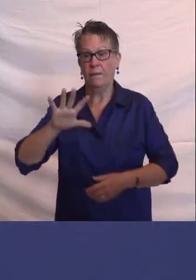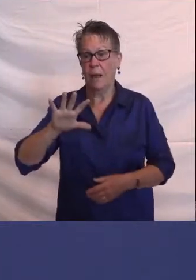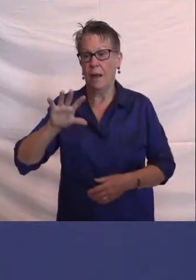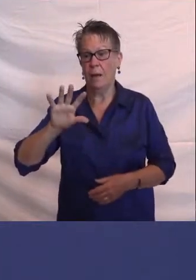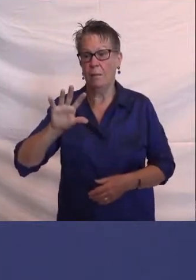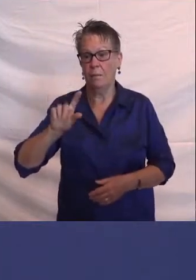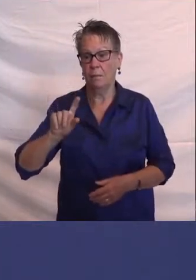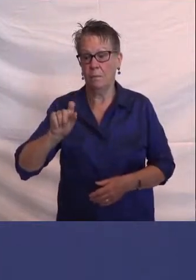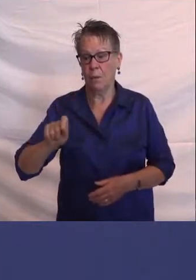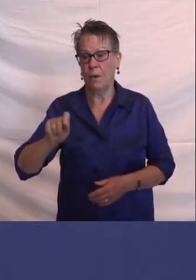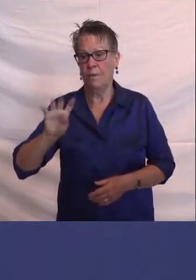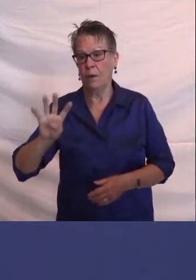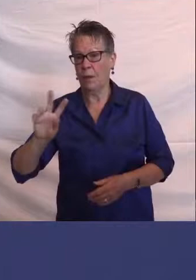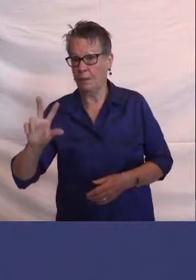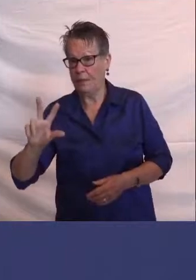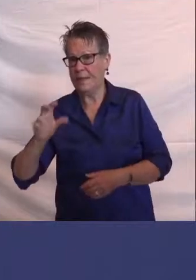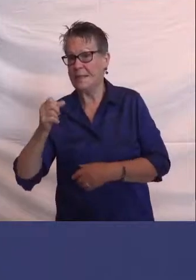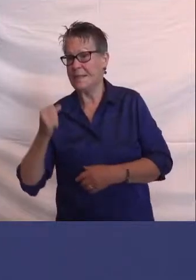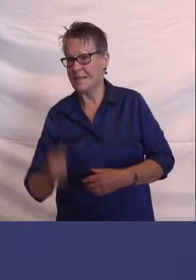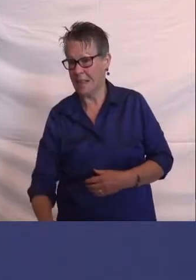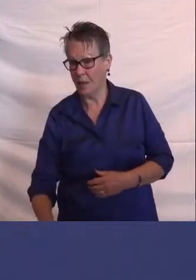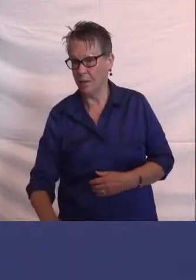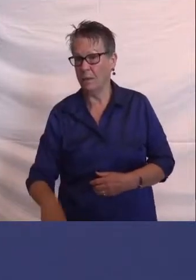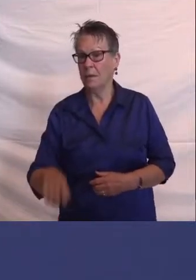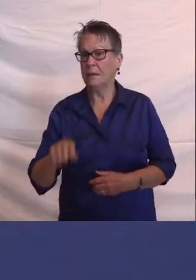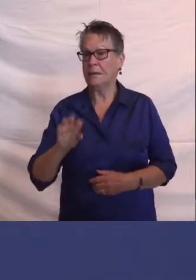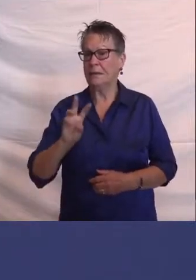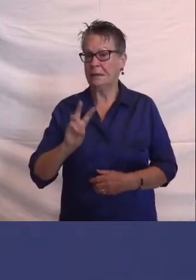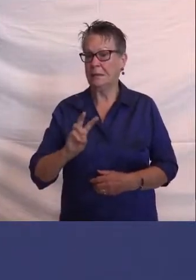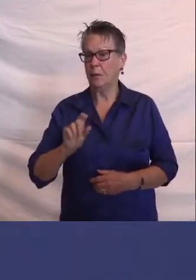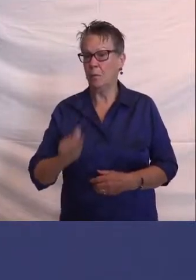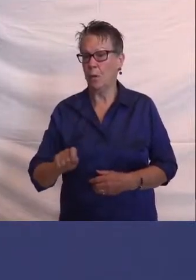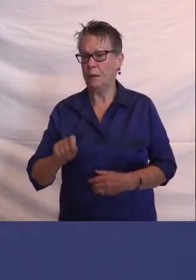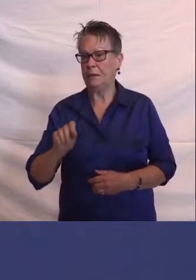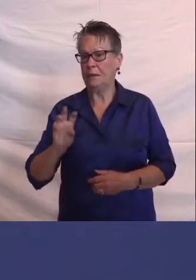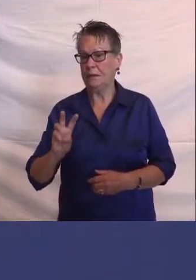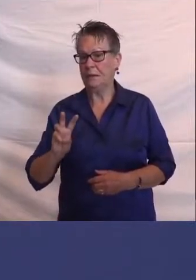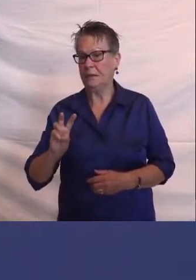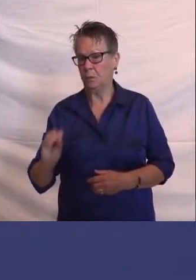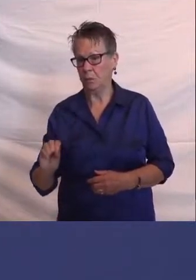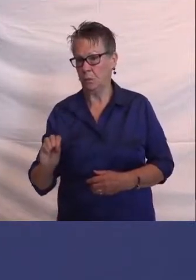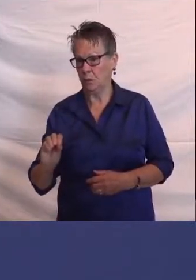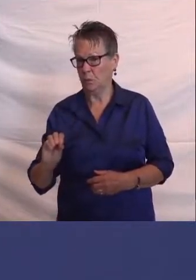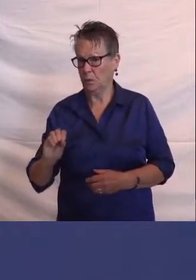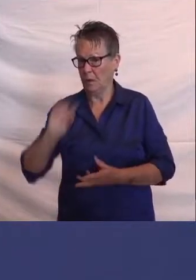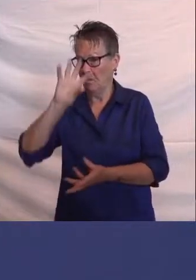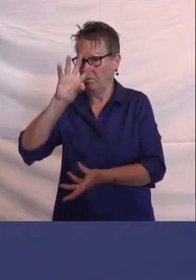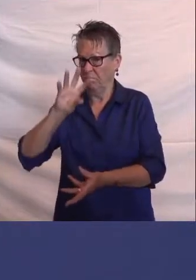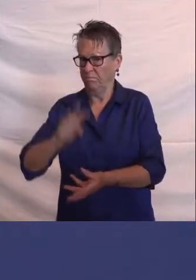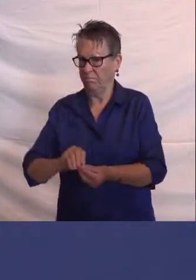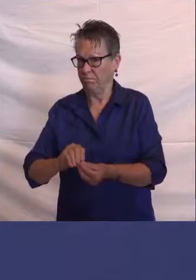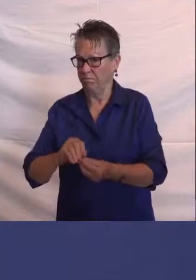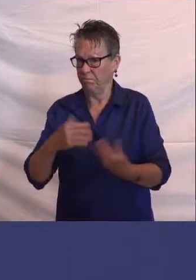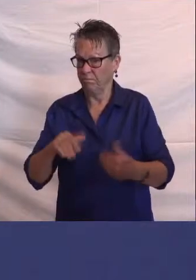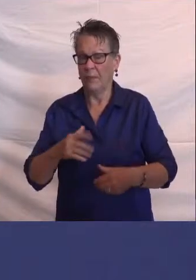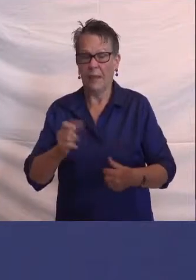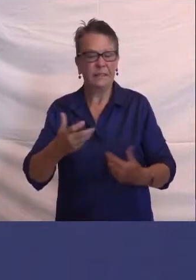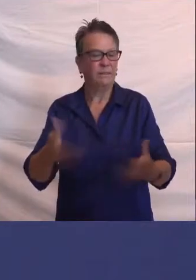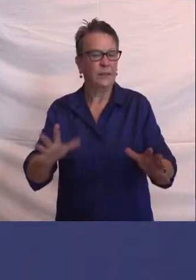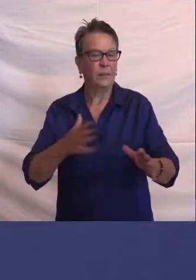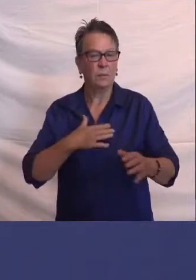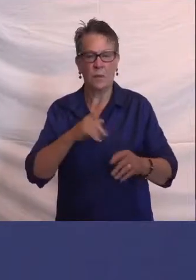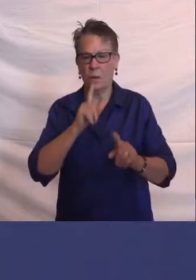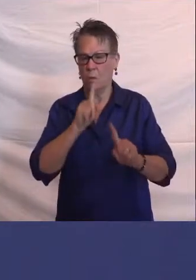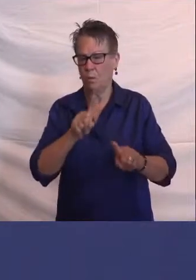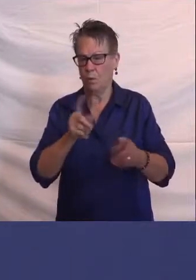5.43%, and the southern part of the state, 6.60%. So that concludes my daily report. Please continue to stay safe, and let's